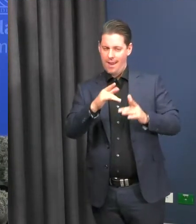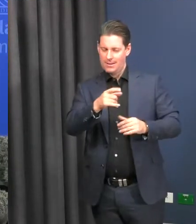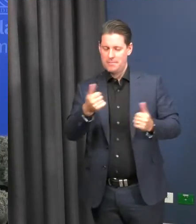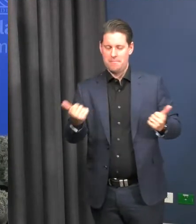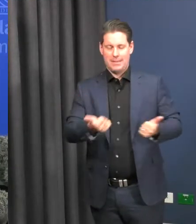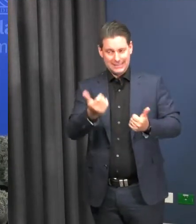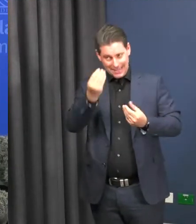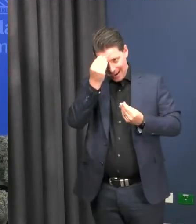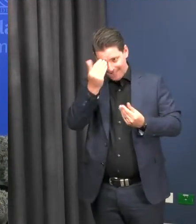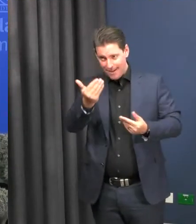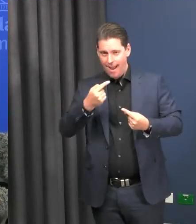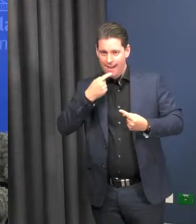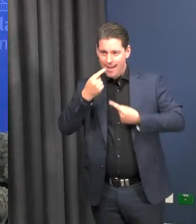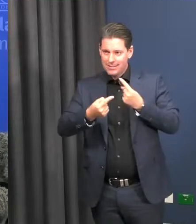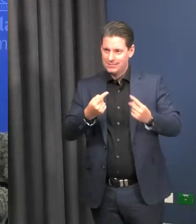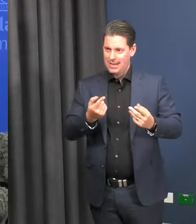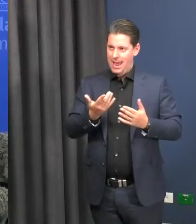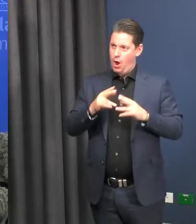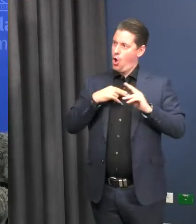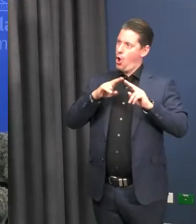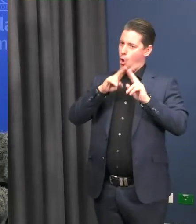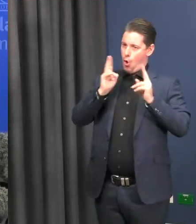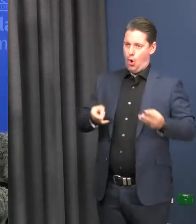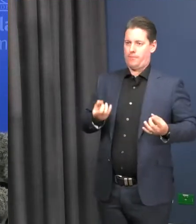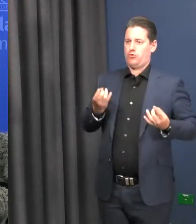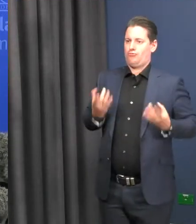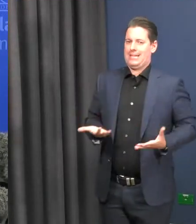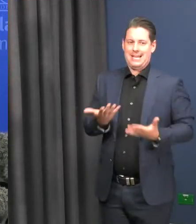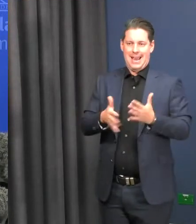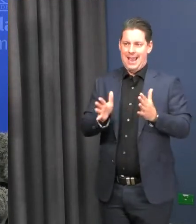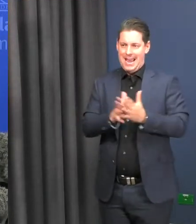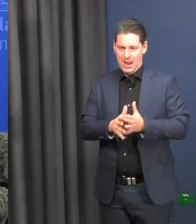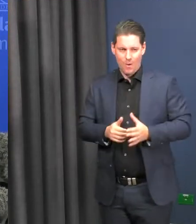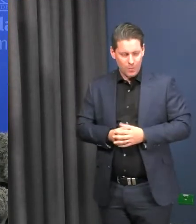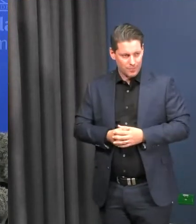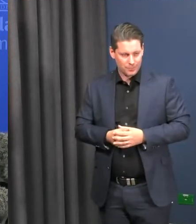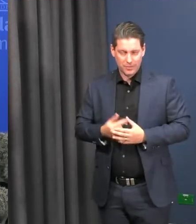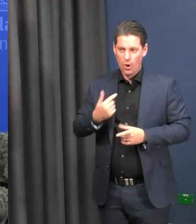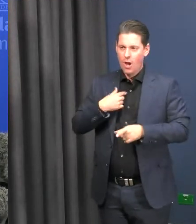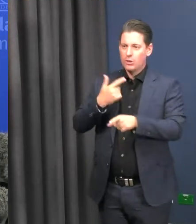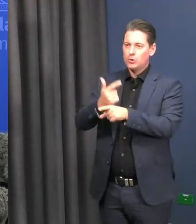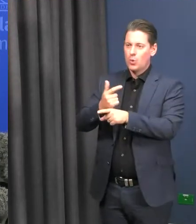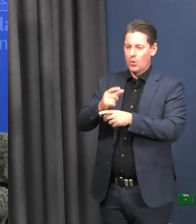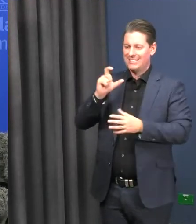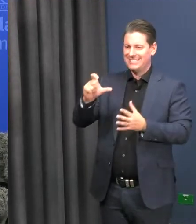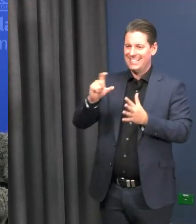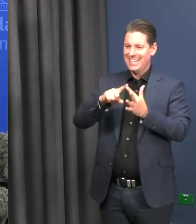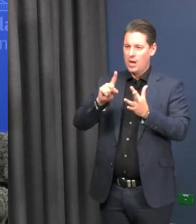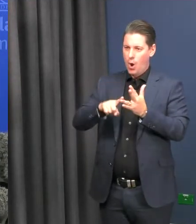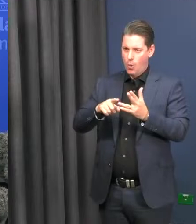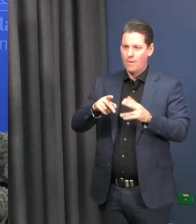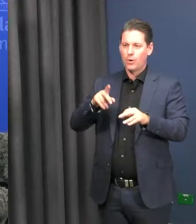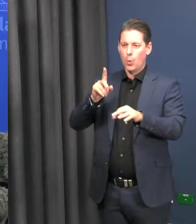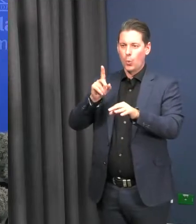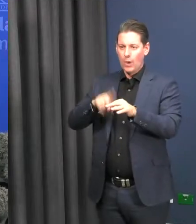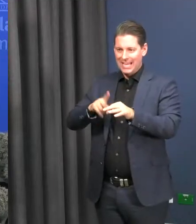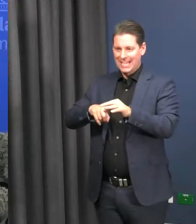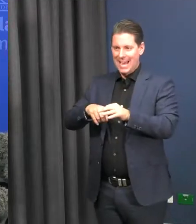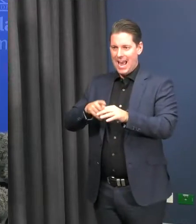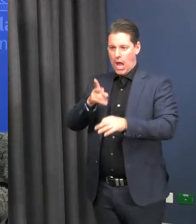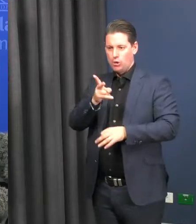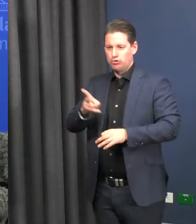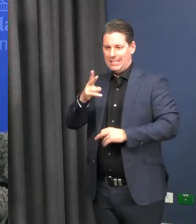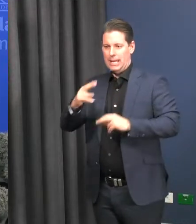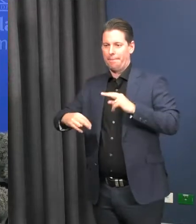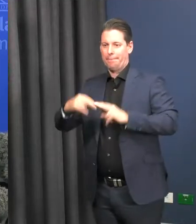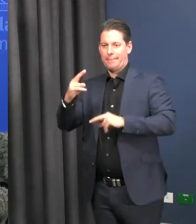advice with respect to how to prepare your home. And recently I've been speaking with the CEO of the Queensland Reconstruction Authority, who assures